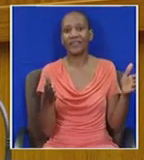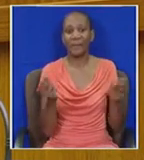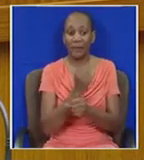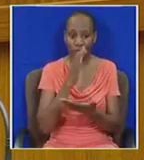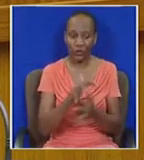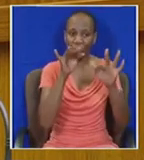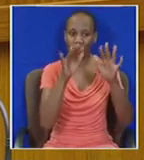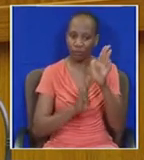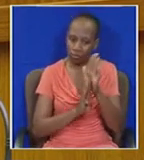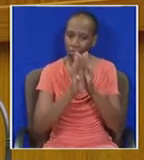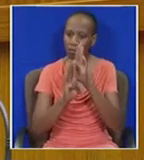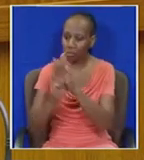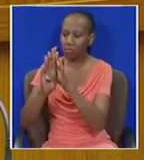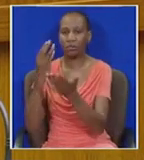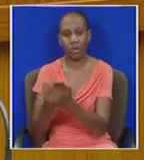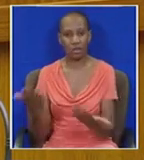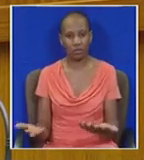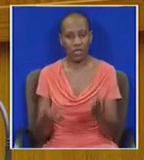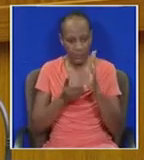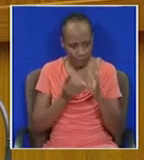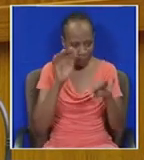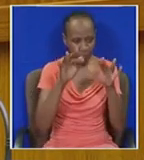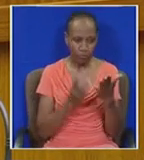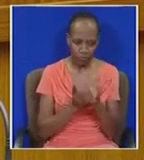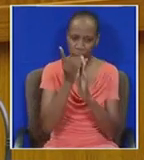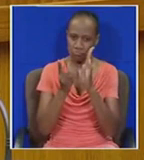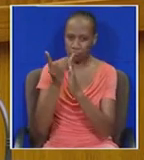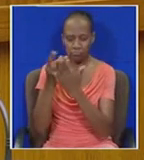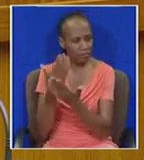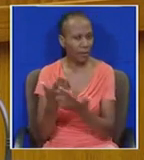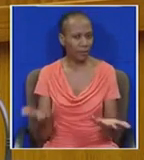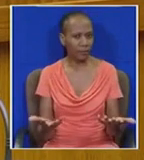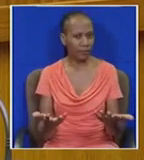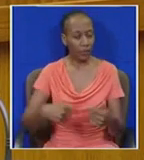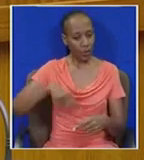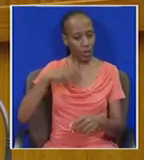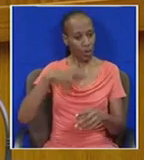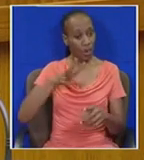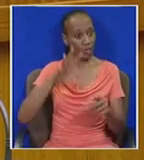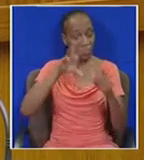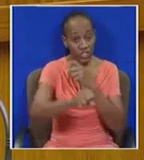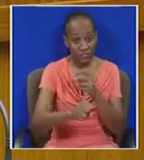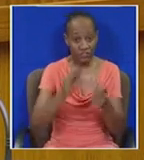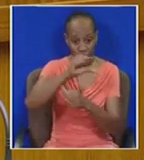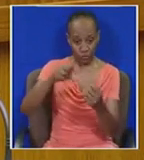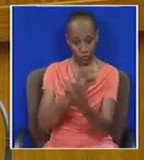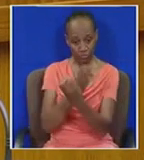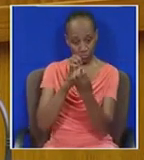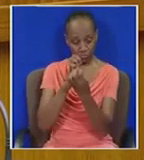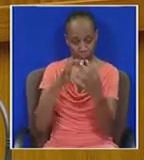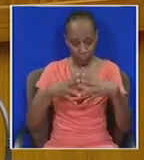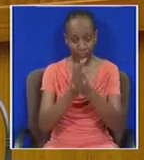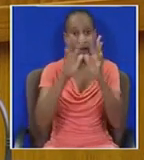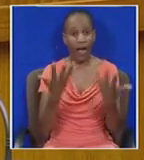citizens can grow, develop, and reach their potential. In our pursuit of social cohesion, our mission remains